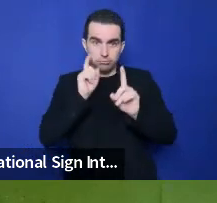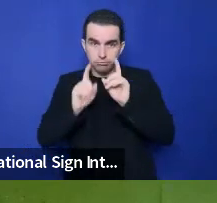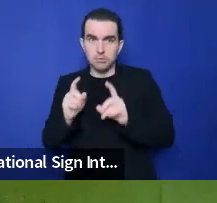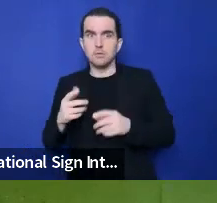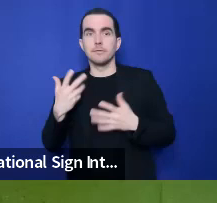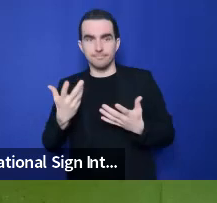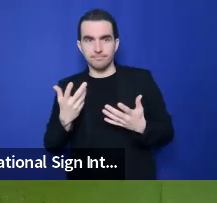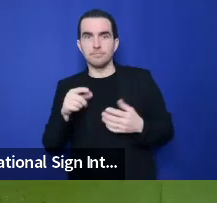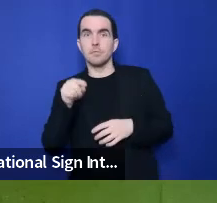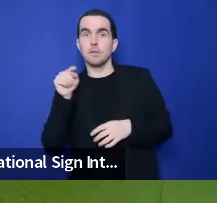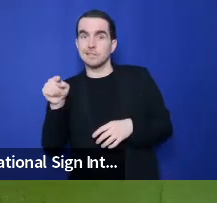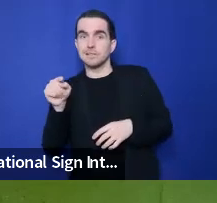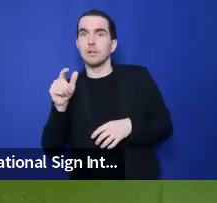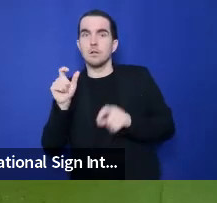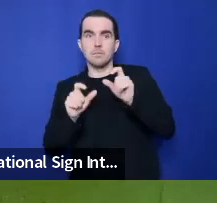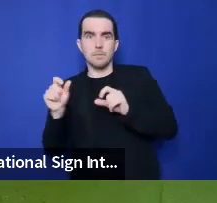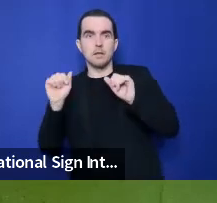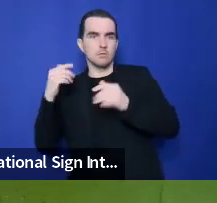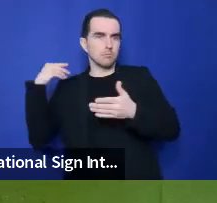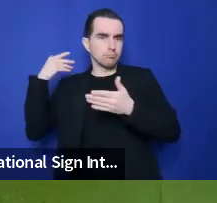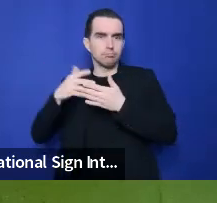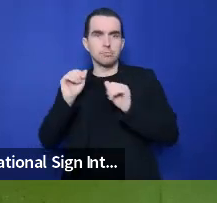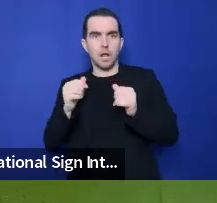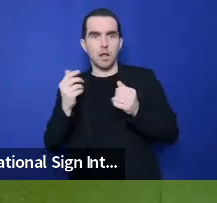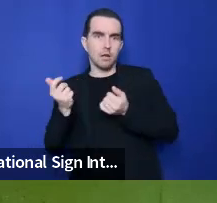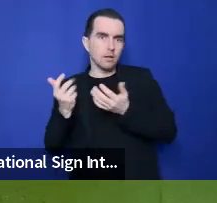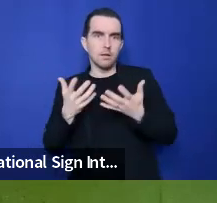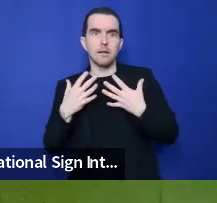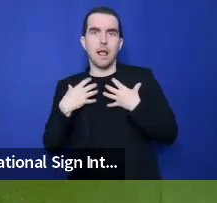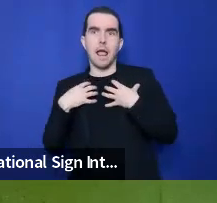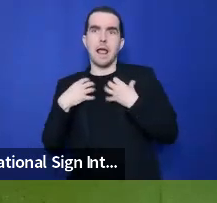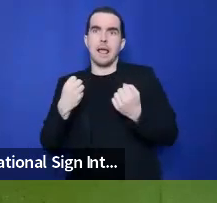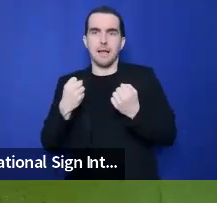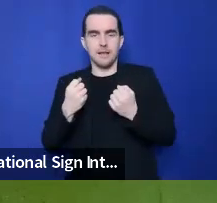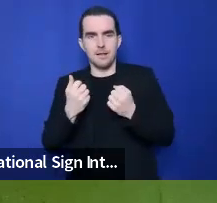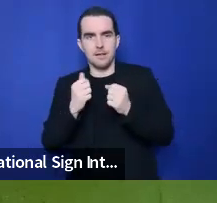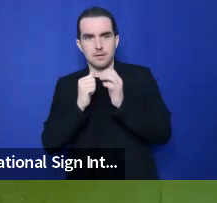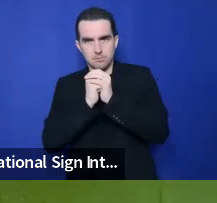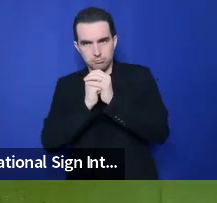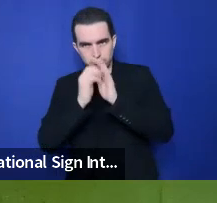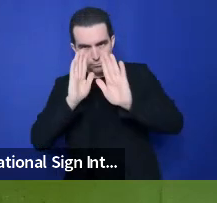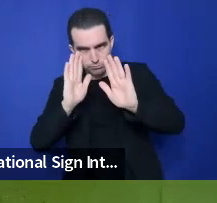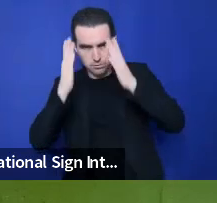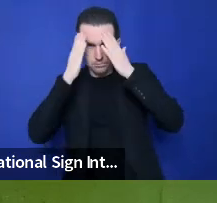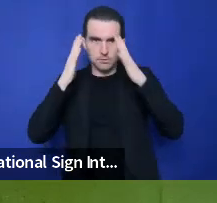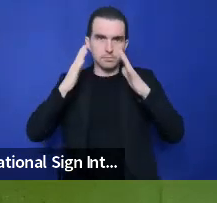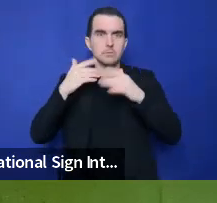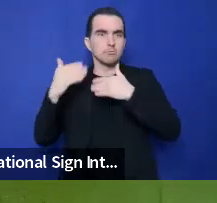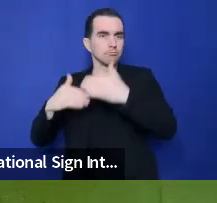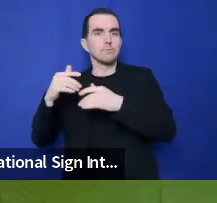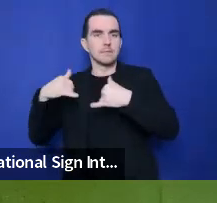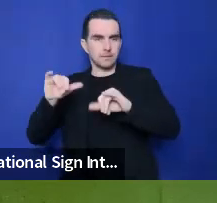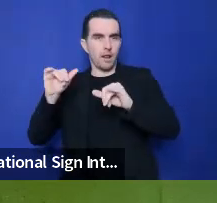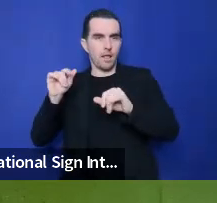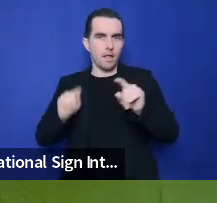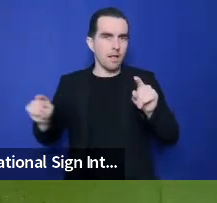program for the older persons, called the Universal Elderly Pension Scheme for 70 years old and above. So